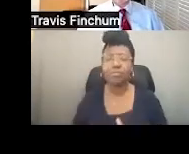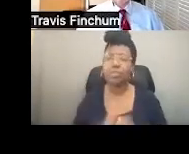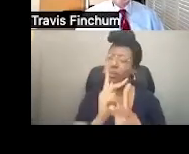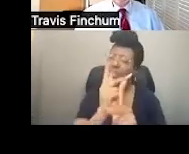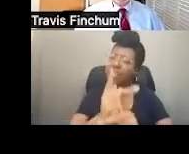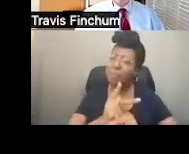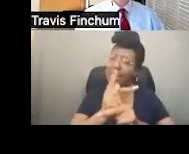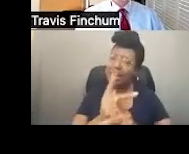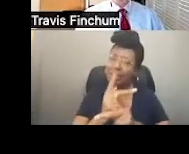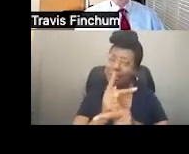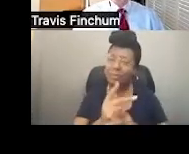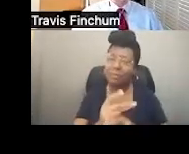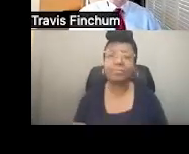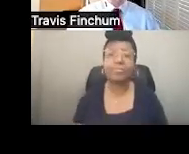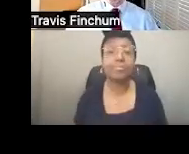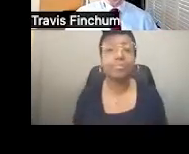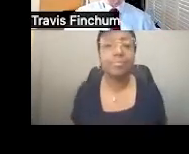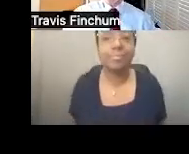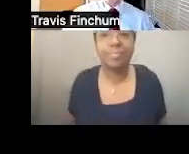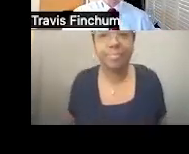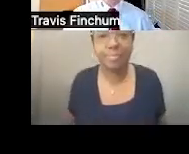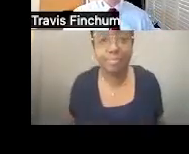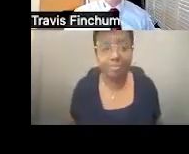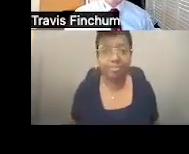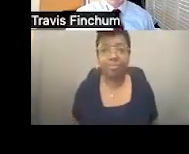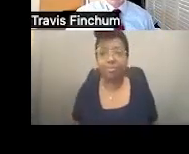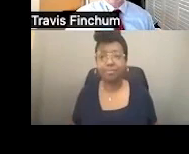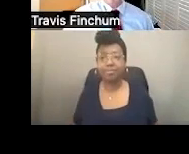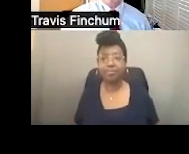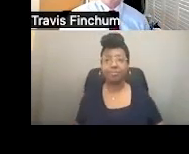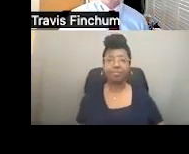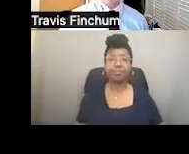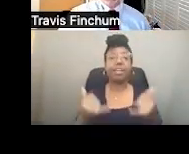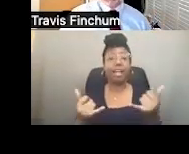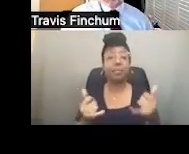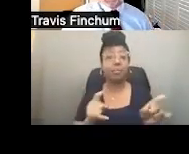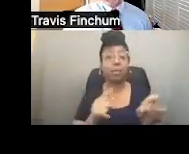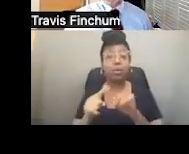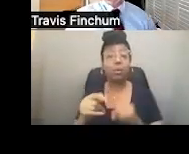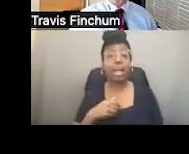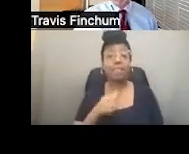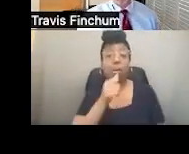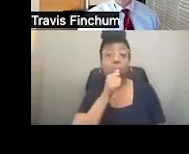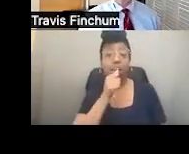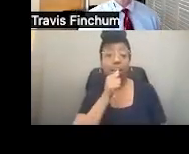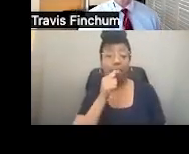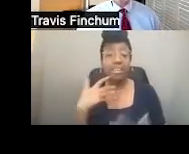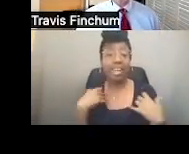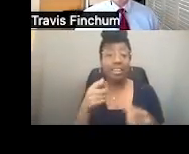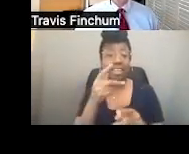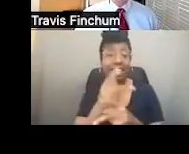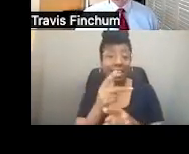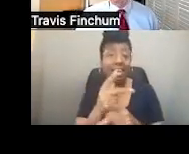about that. I wanted to mention the Affordable Care Act, which is private health insurance. And in Florida, this is a very